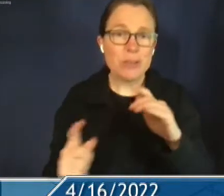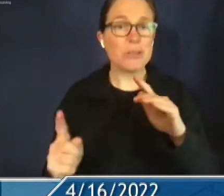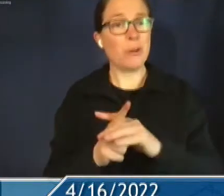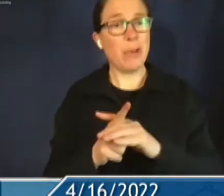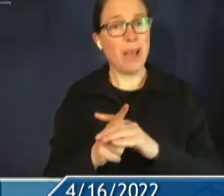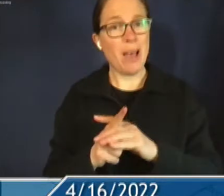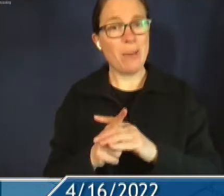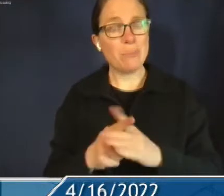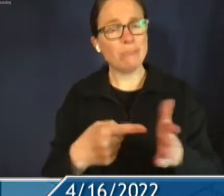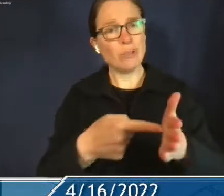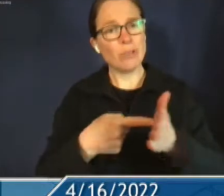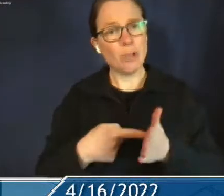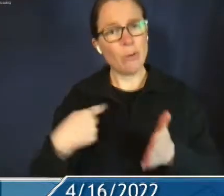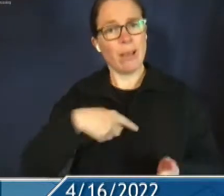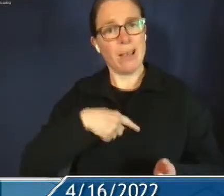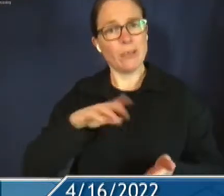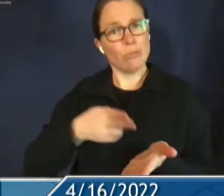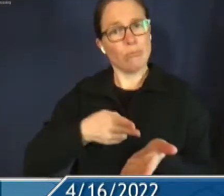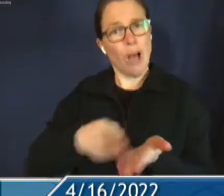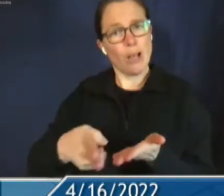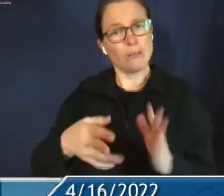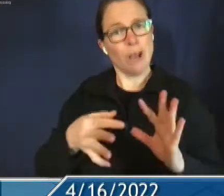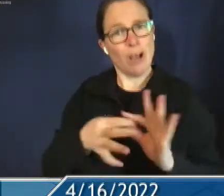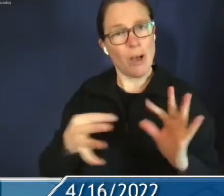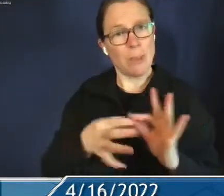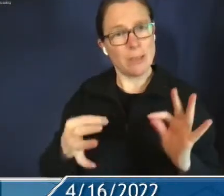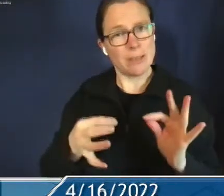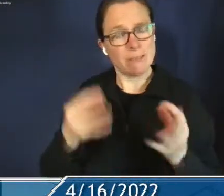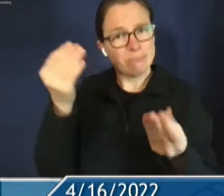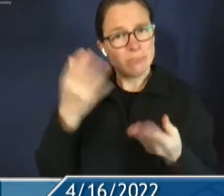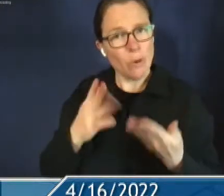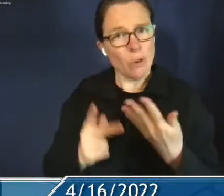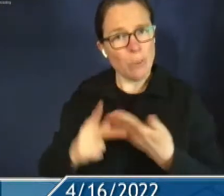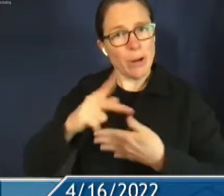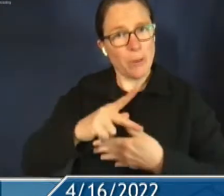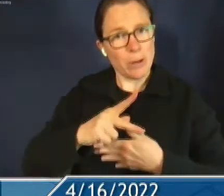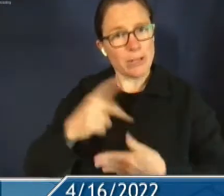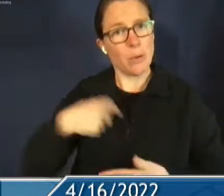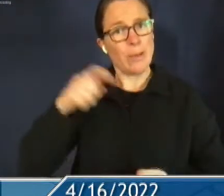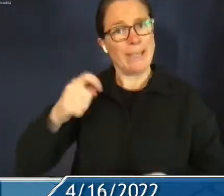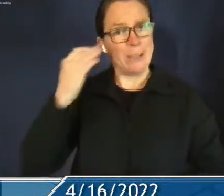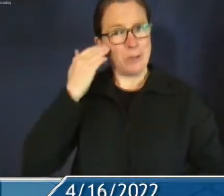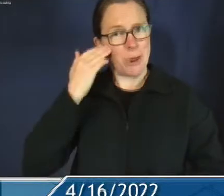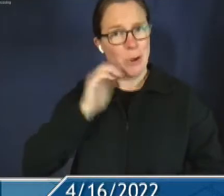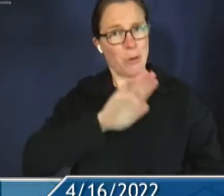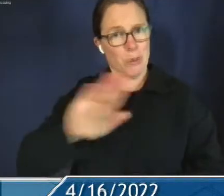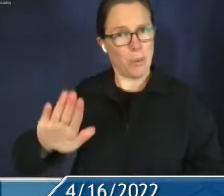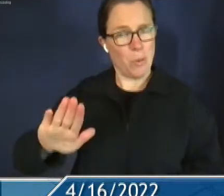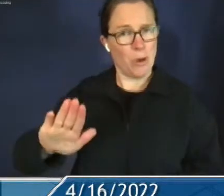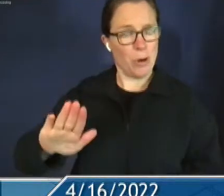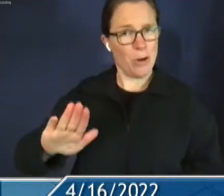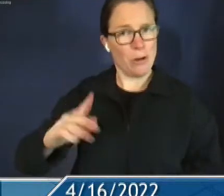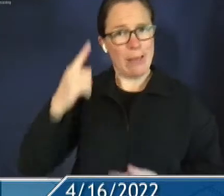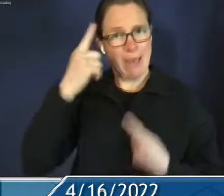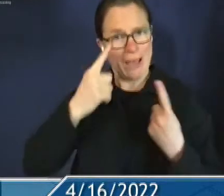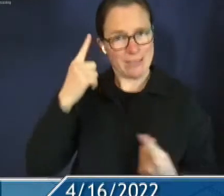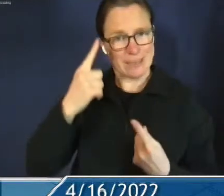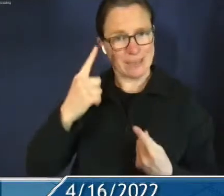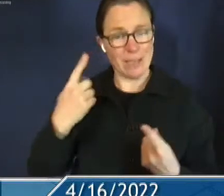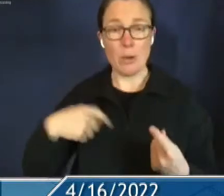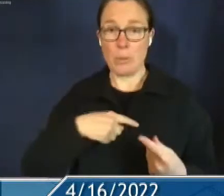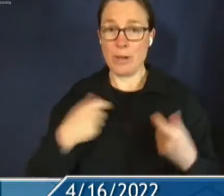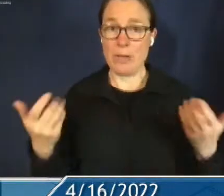truth, experiences, and priorities today, because we need them for the next set of deliberations. So we're here to listen and learn, and so that